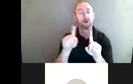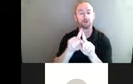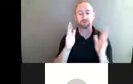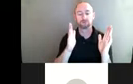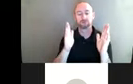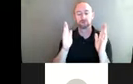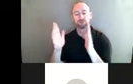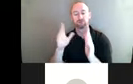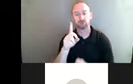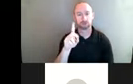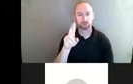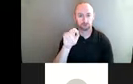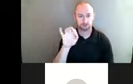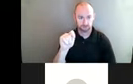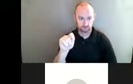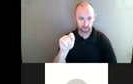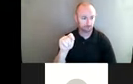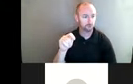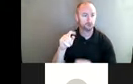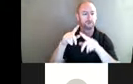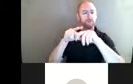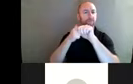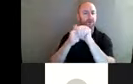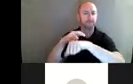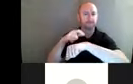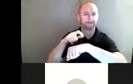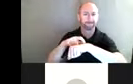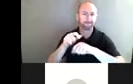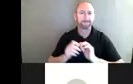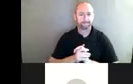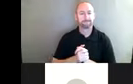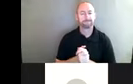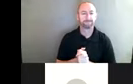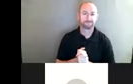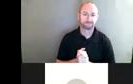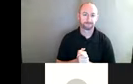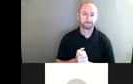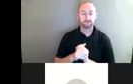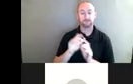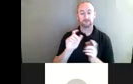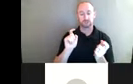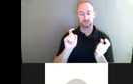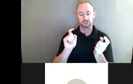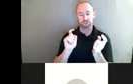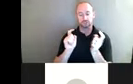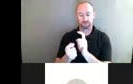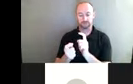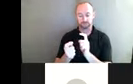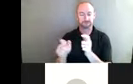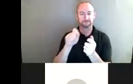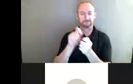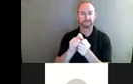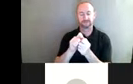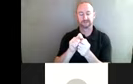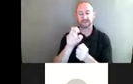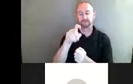drift, okay? And the drift is that time-dependent component, okay? The shift takes you to a certain epoch or a certain